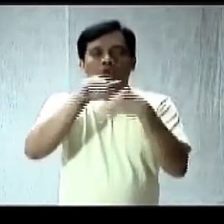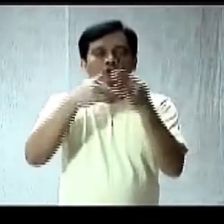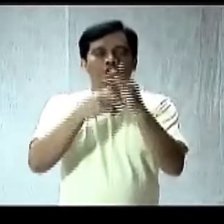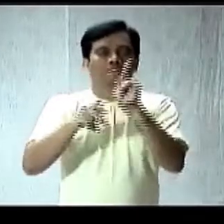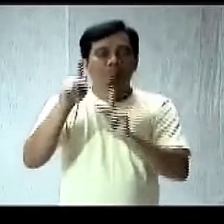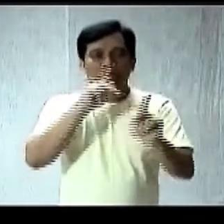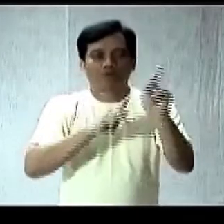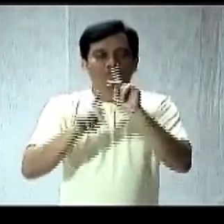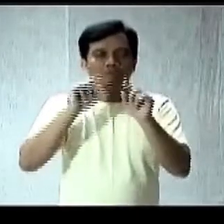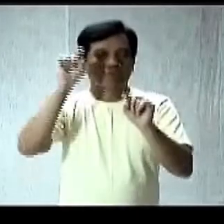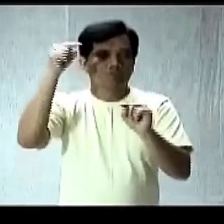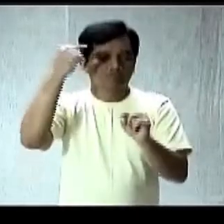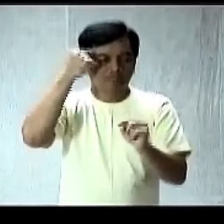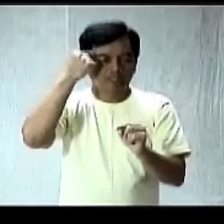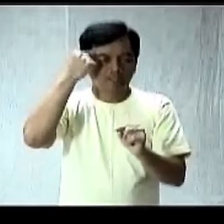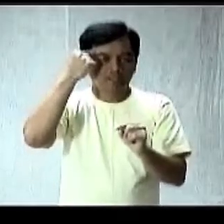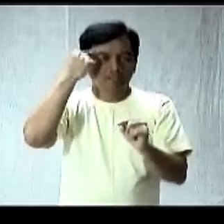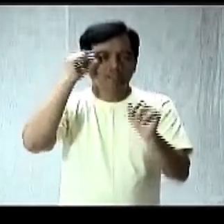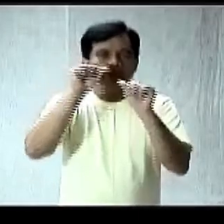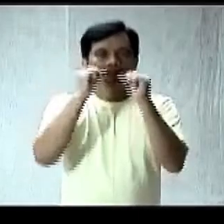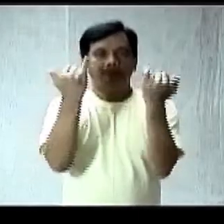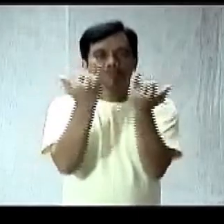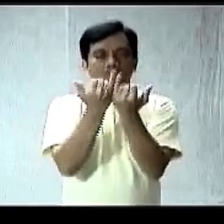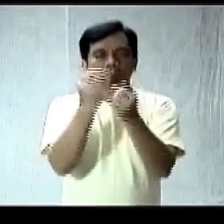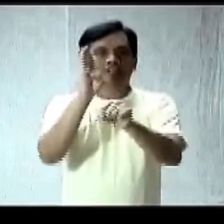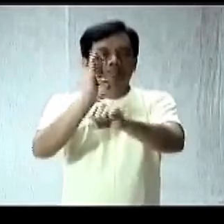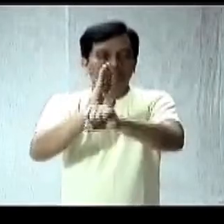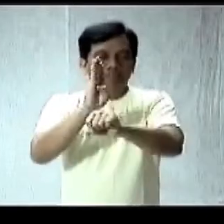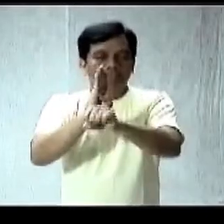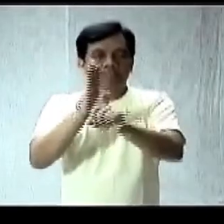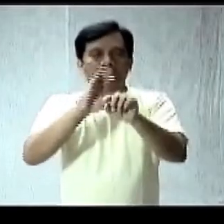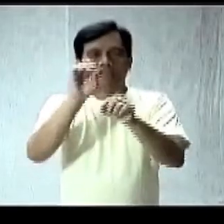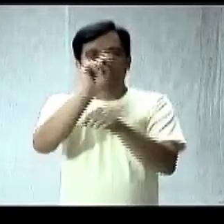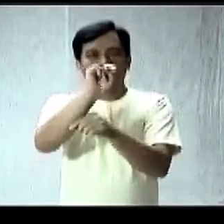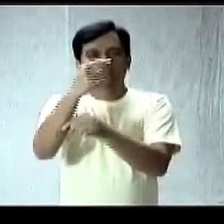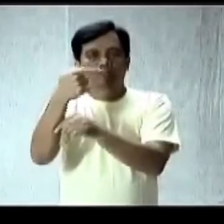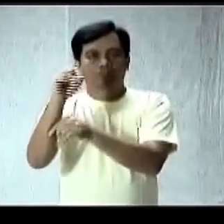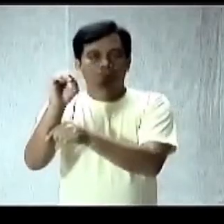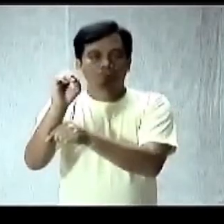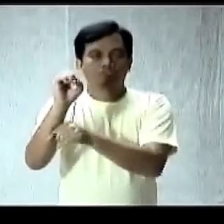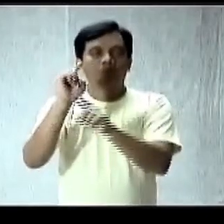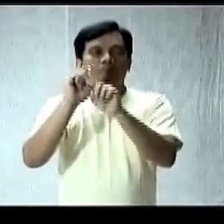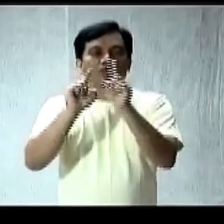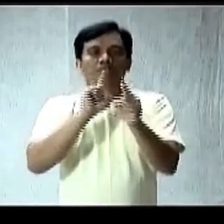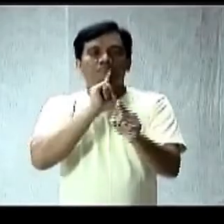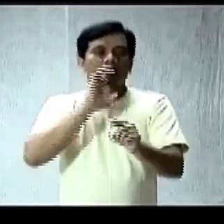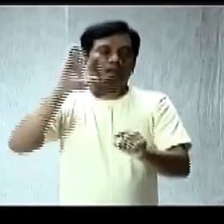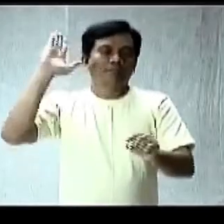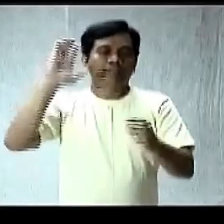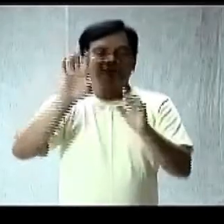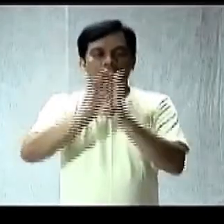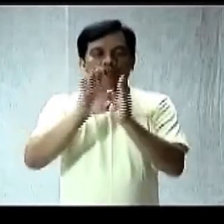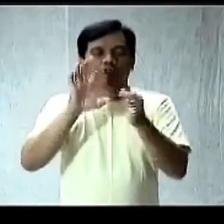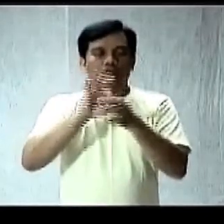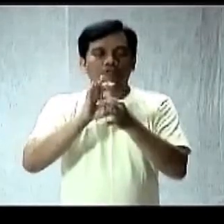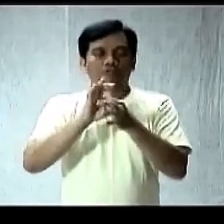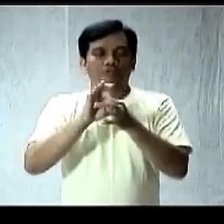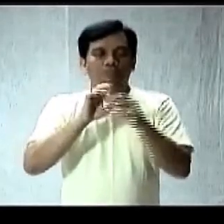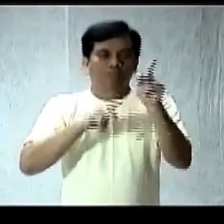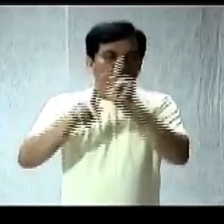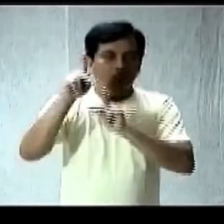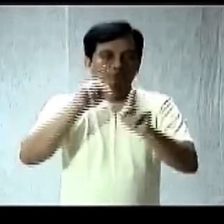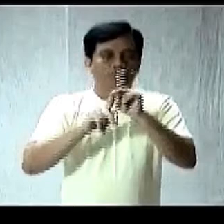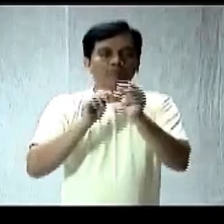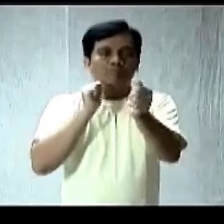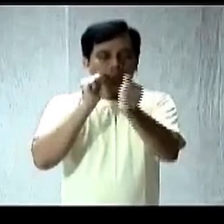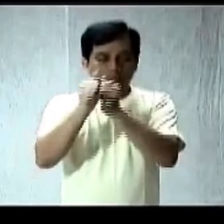all the stakeholders from government agencies, business sectors, and NGOs. But the commitment of key